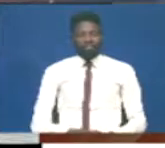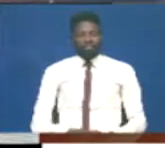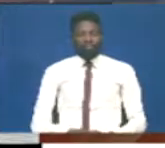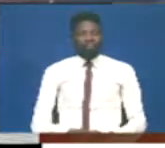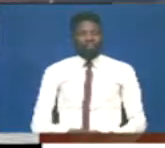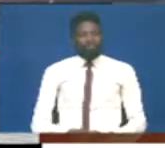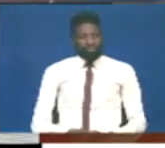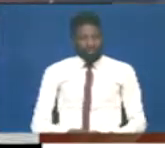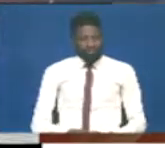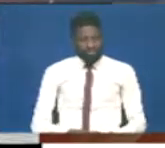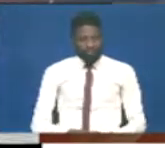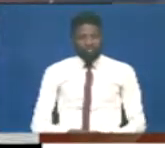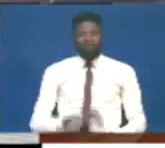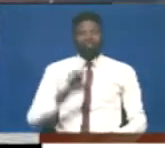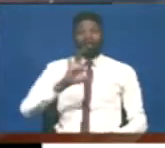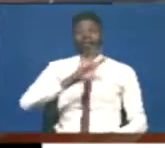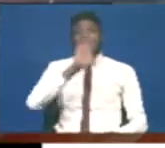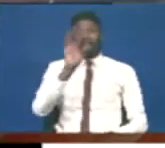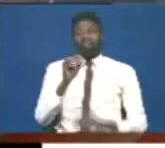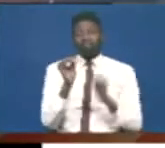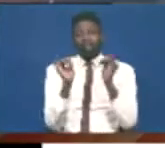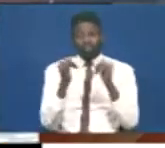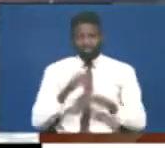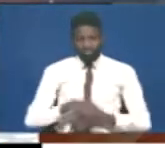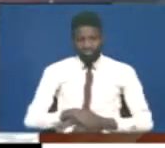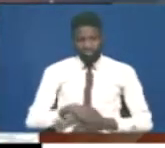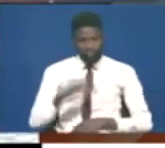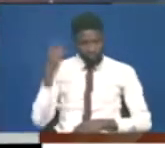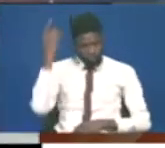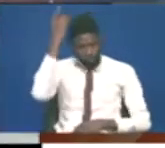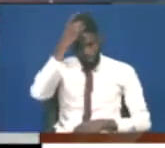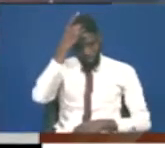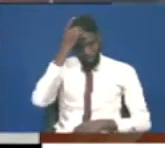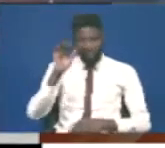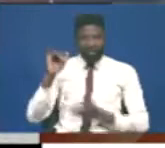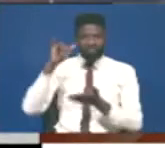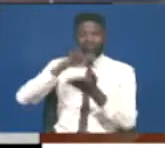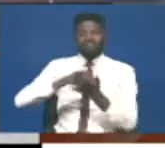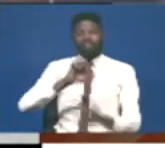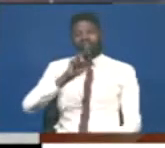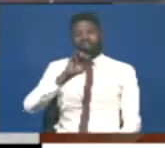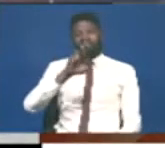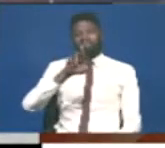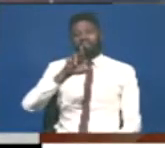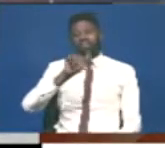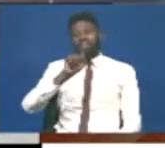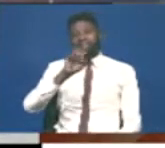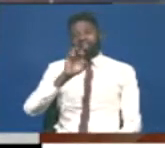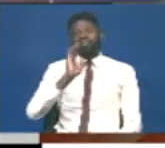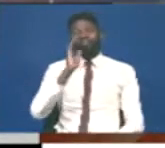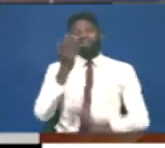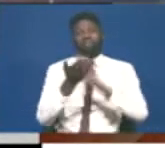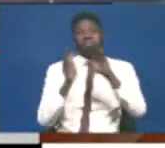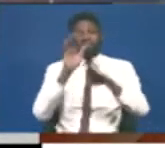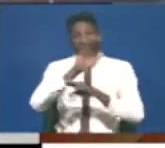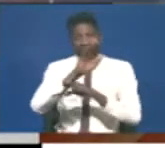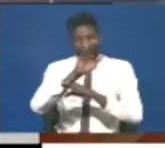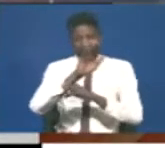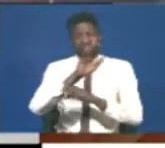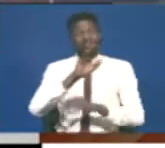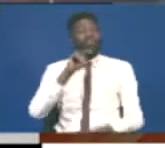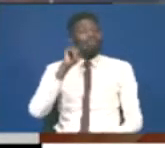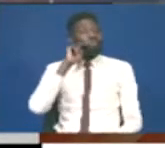And on the African continent, Dubai's Emirates has announced plans to resume flights to Lagos after the Central Bank of Nigeria